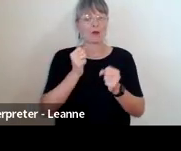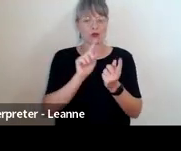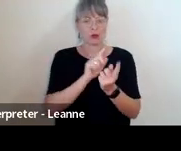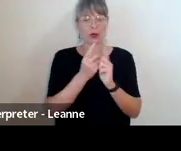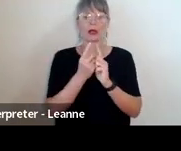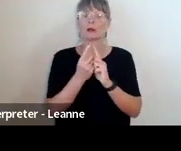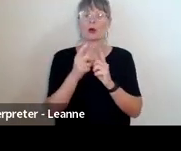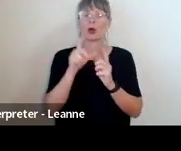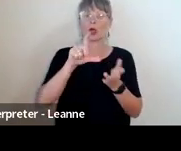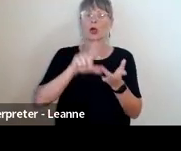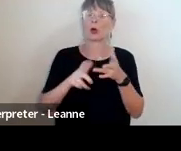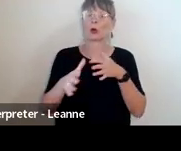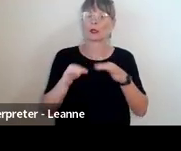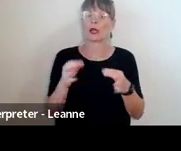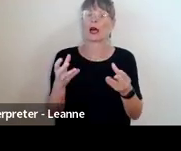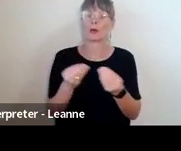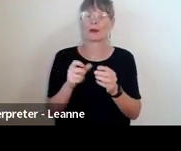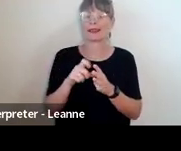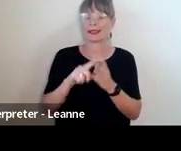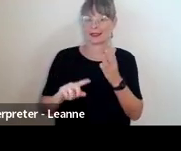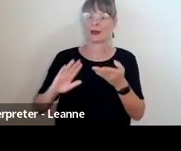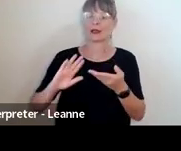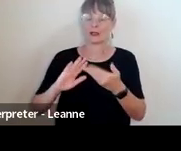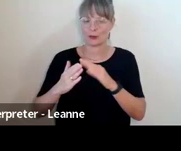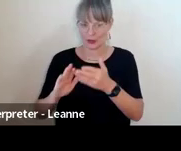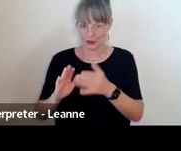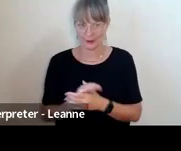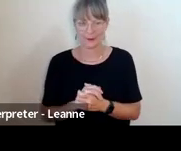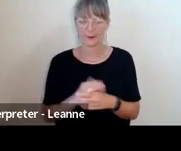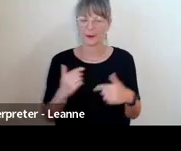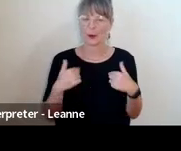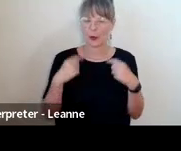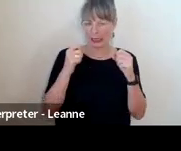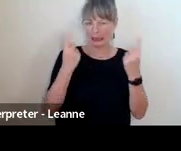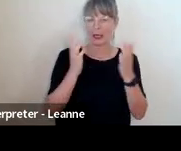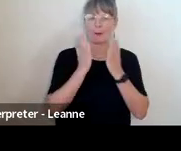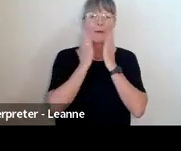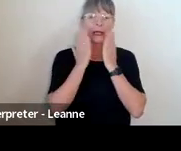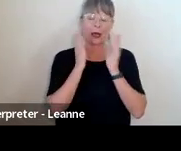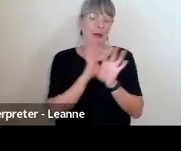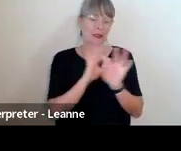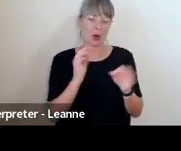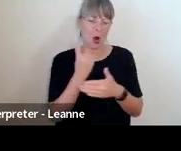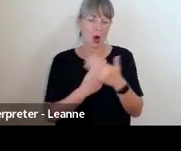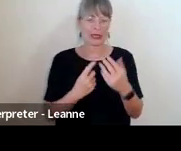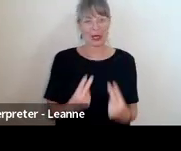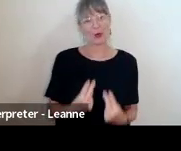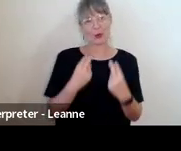is why we understand that makeup is so much more than just looking pretty. It is